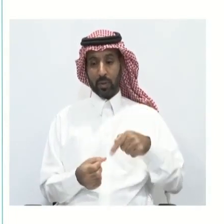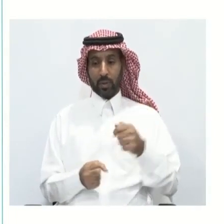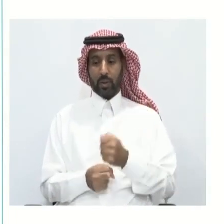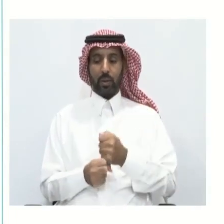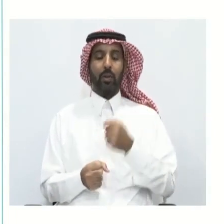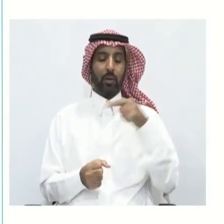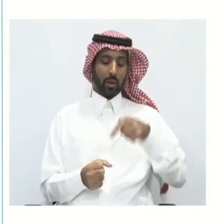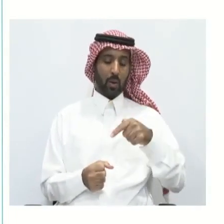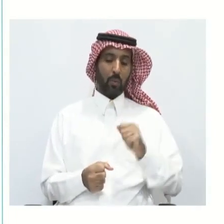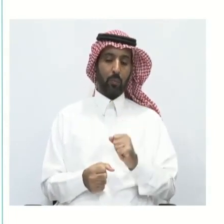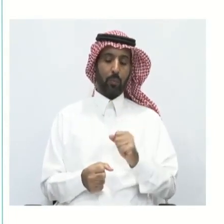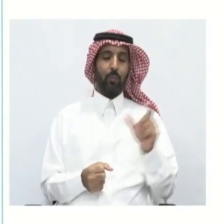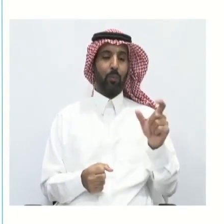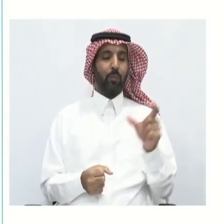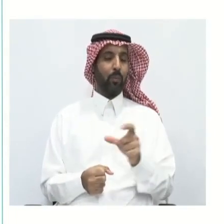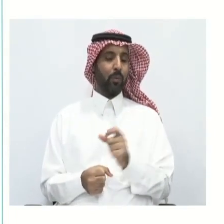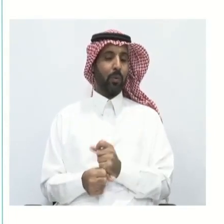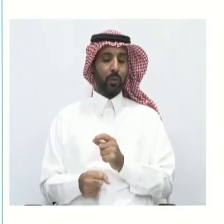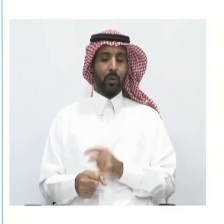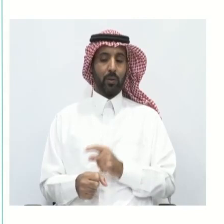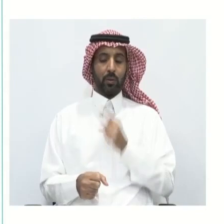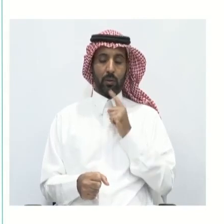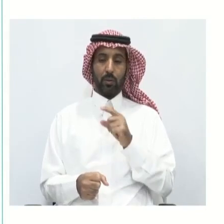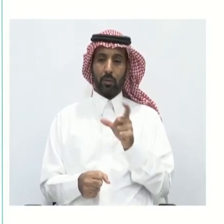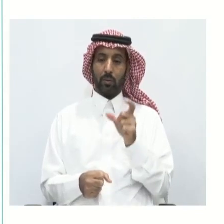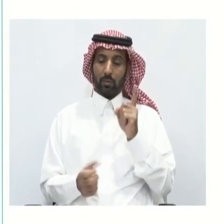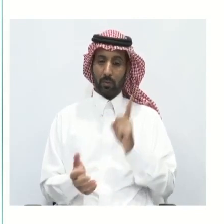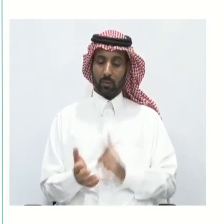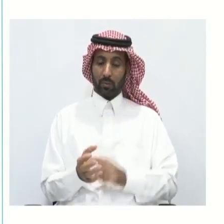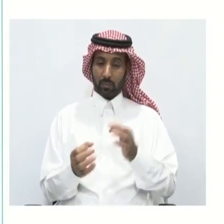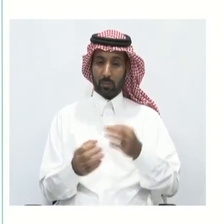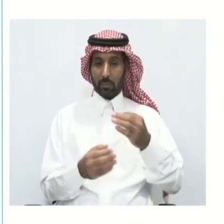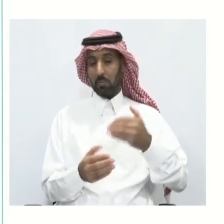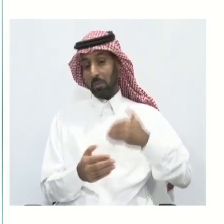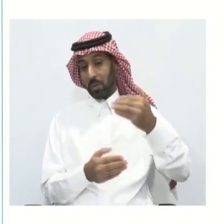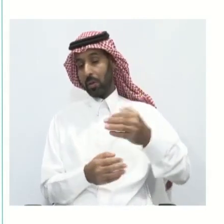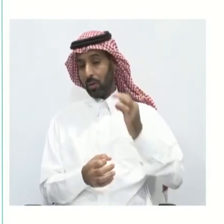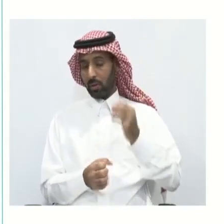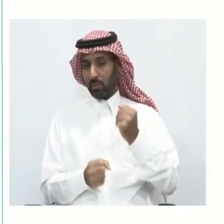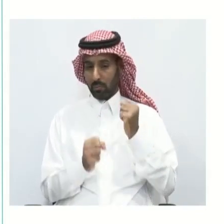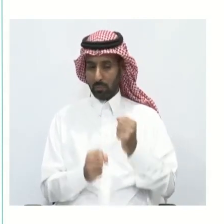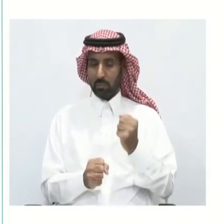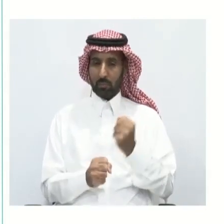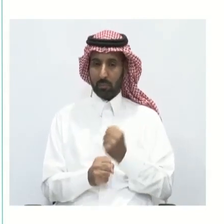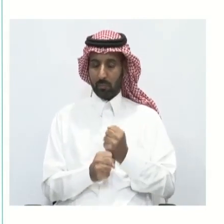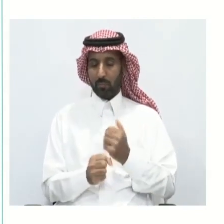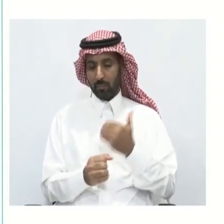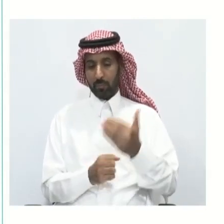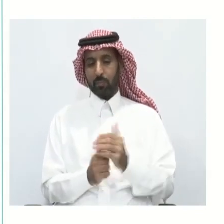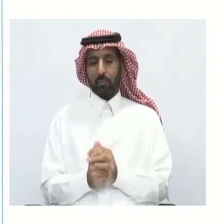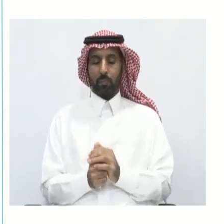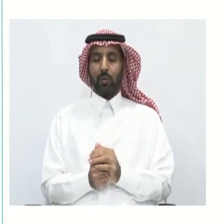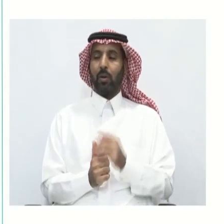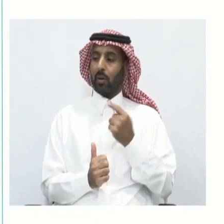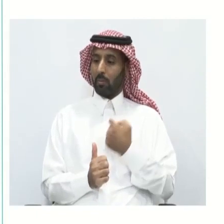for actions happening now for a definite arrangement in the future. For example, here, my friends